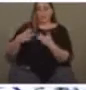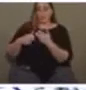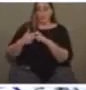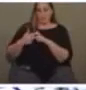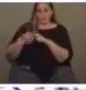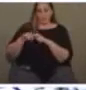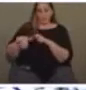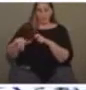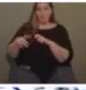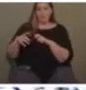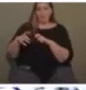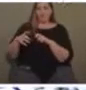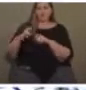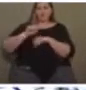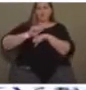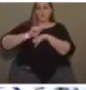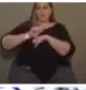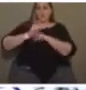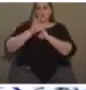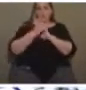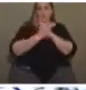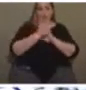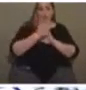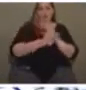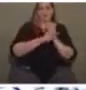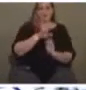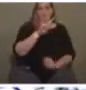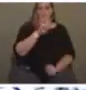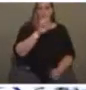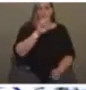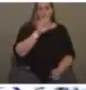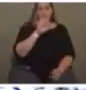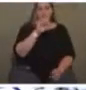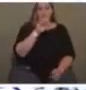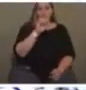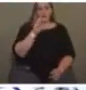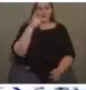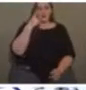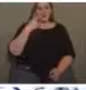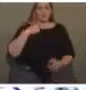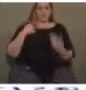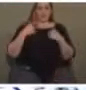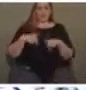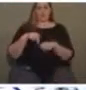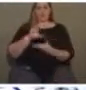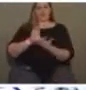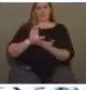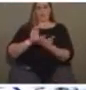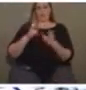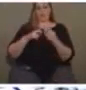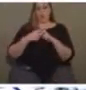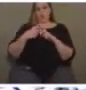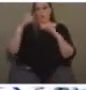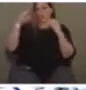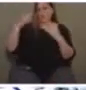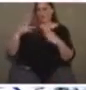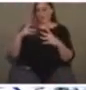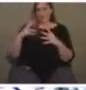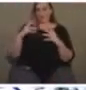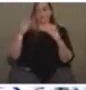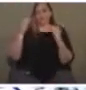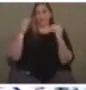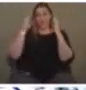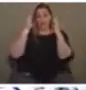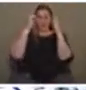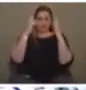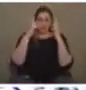argument is not because of labor laws or welfare incentives, and you're saying nor is it a human capital problem in terms of educational qualifications. I think